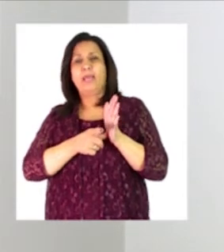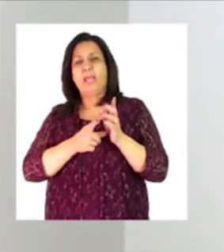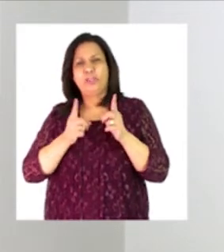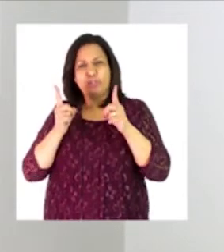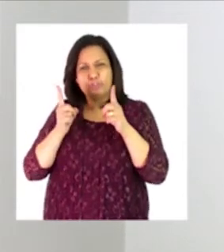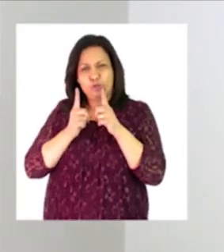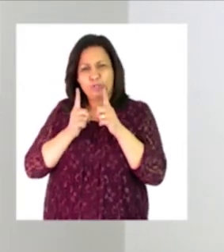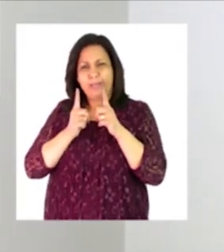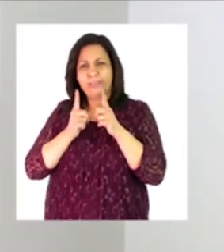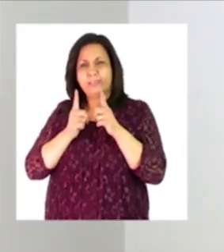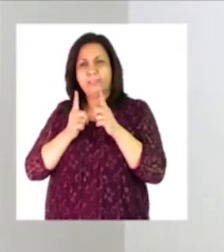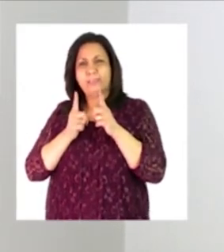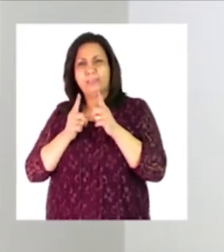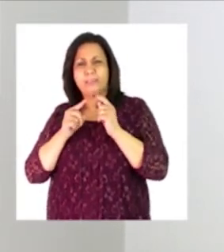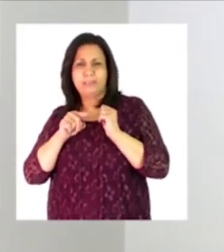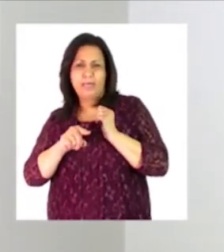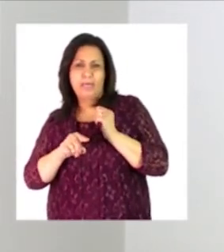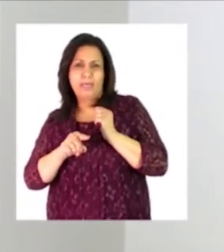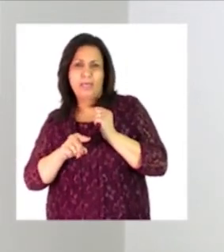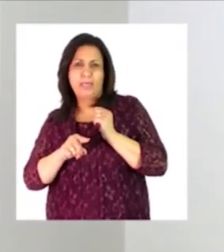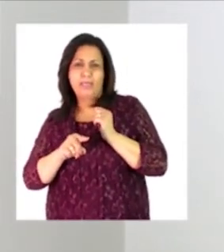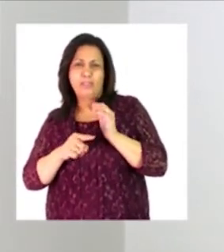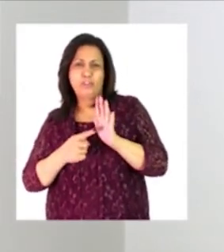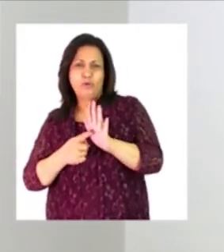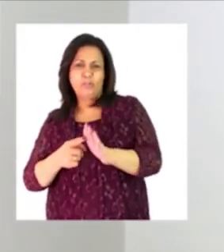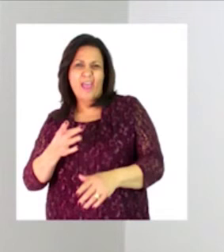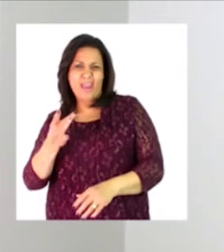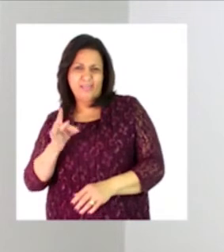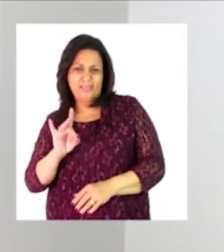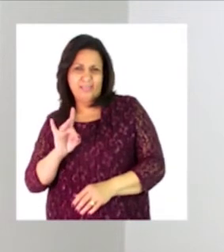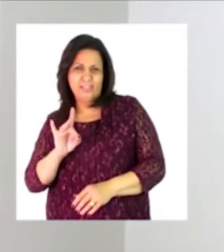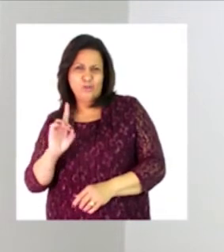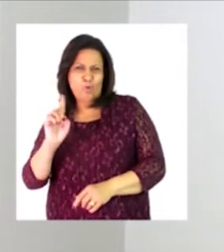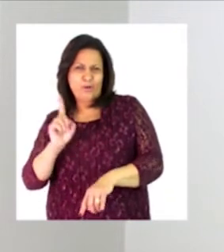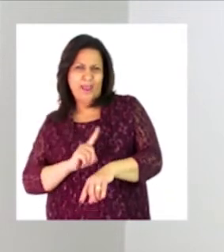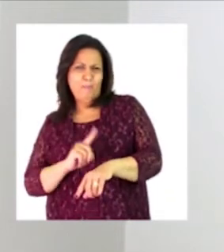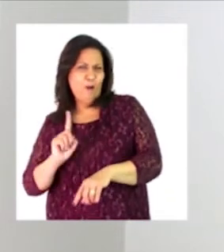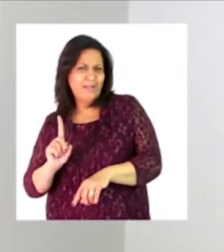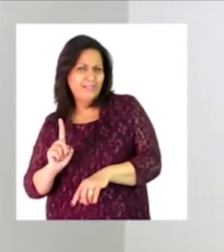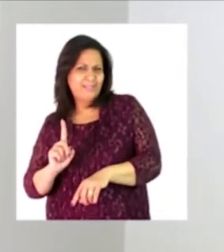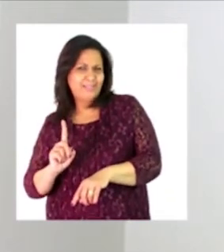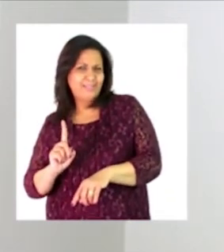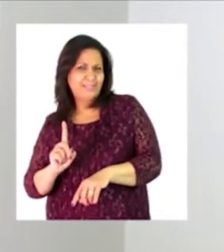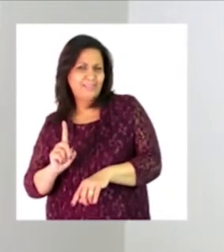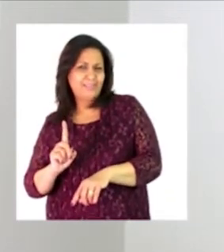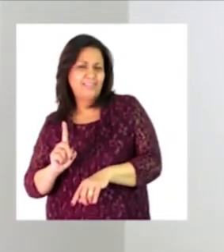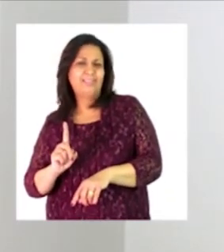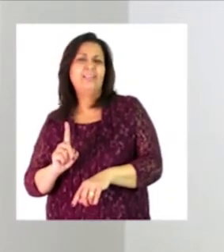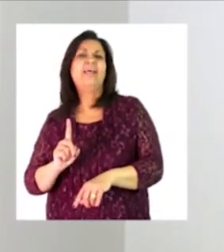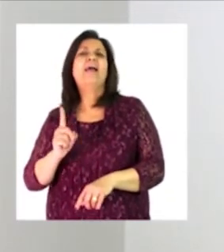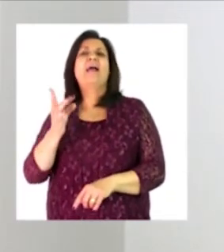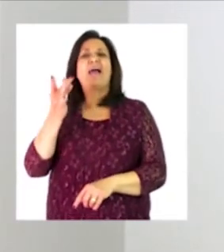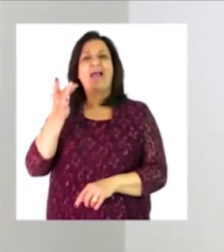hour hand, is pointing at 8. So what time do you think it is? It